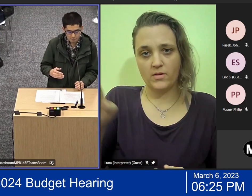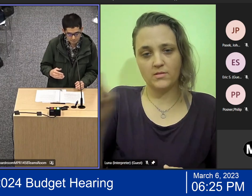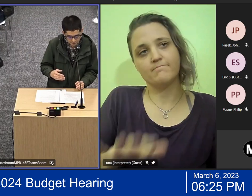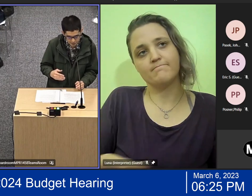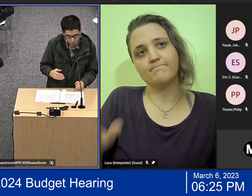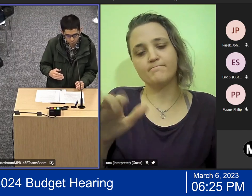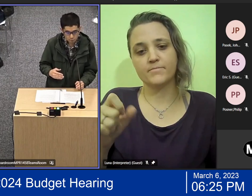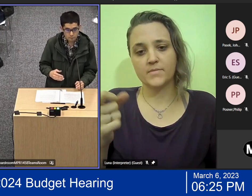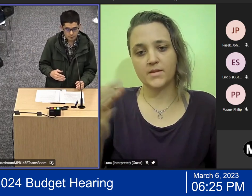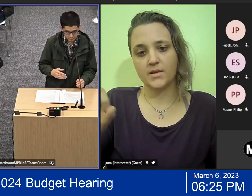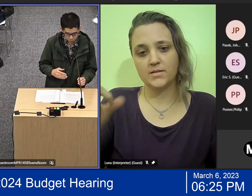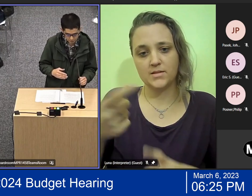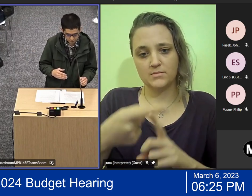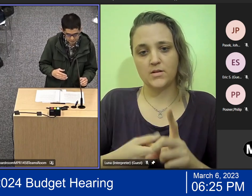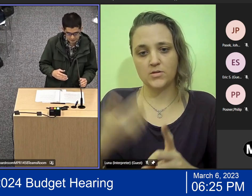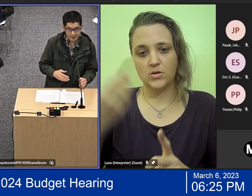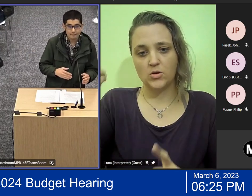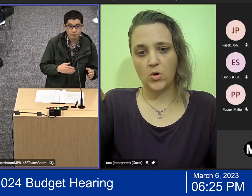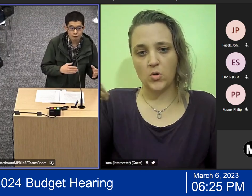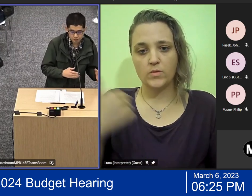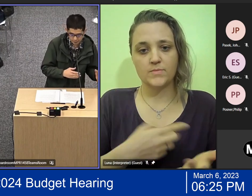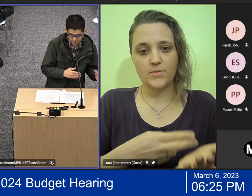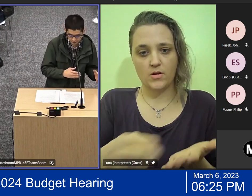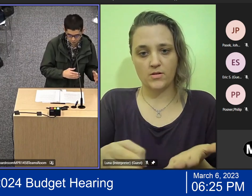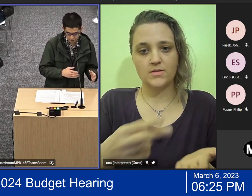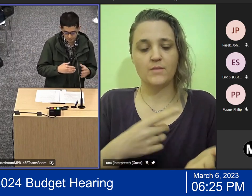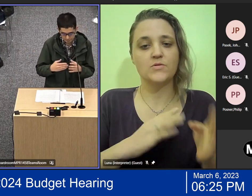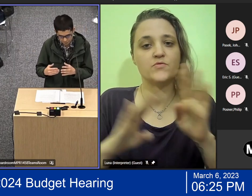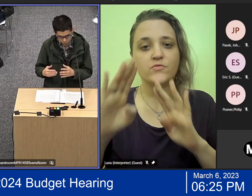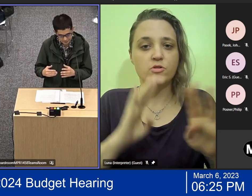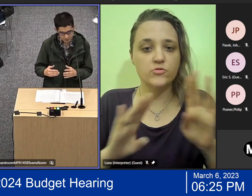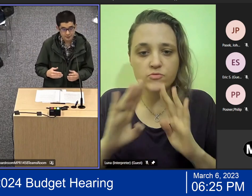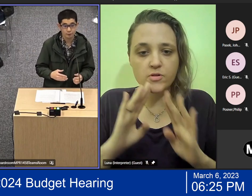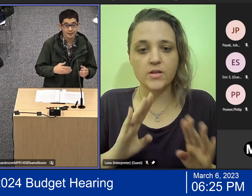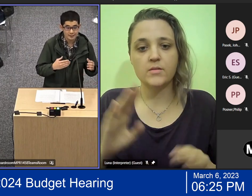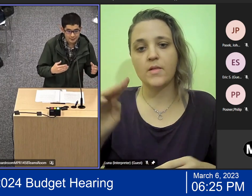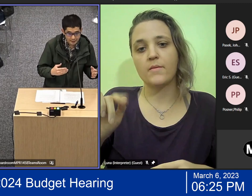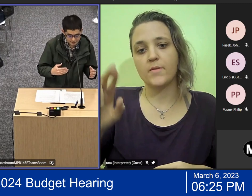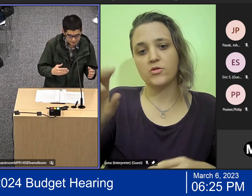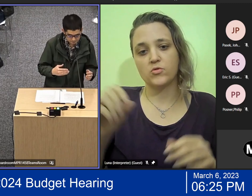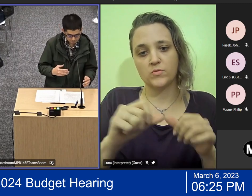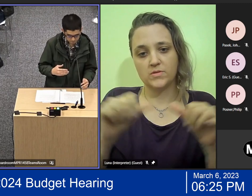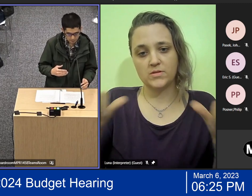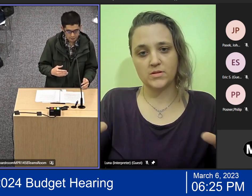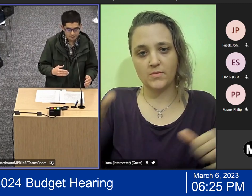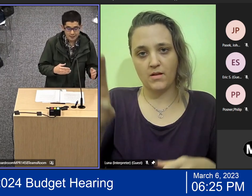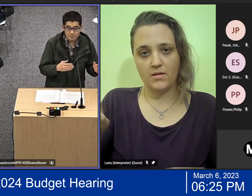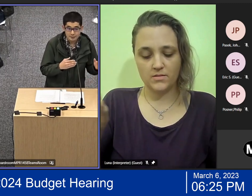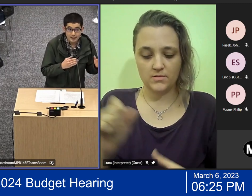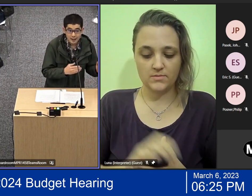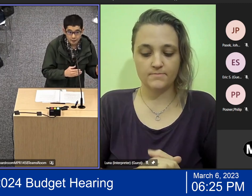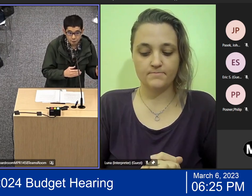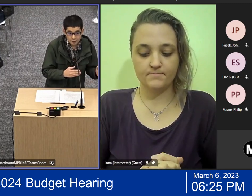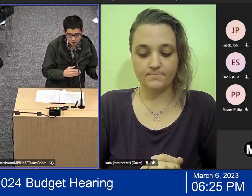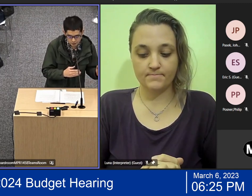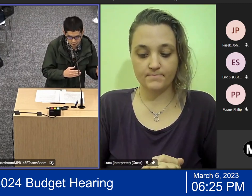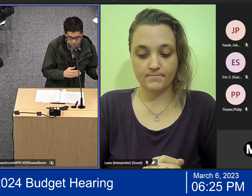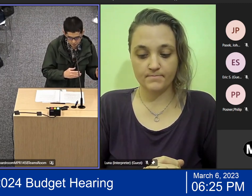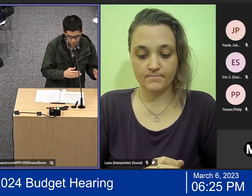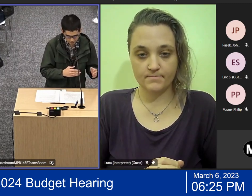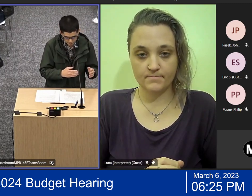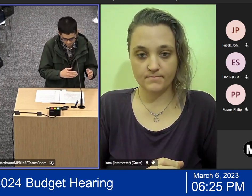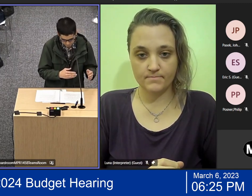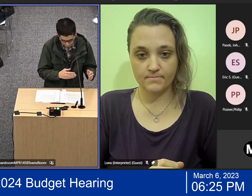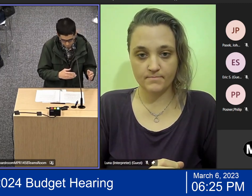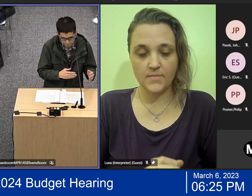after my arriving at the U.S. about 19 months ago, to be honest, I was frustrated by the Metro system in the United